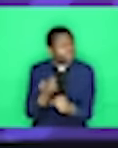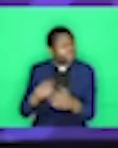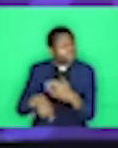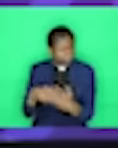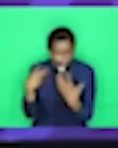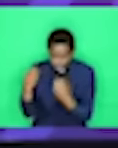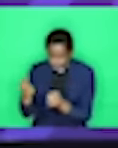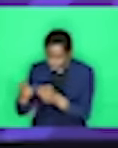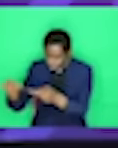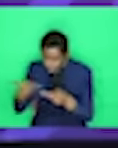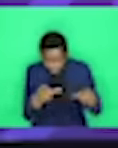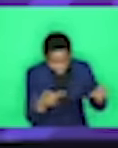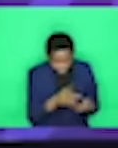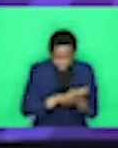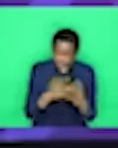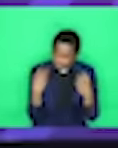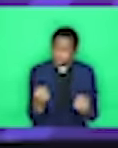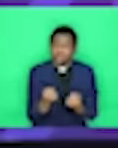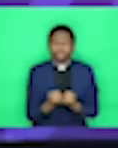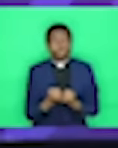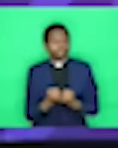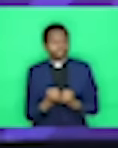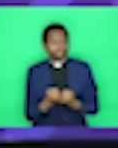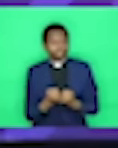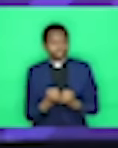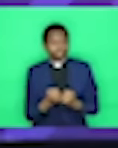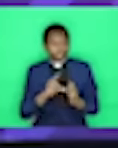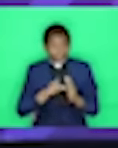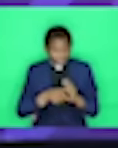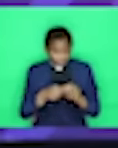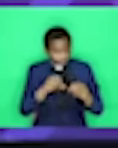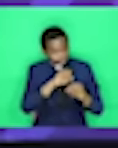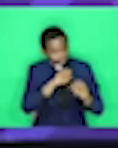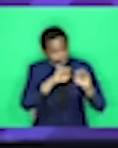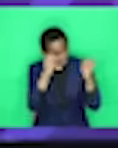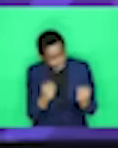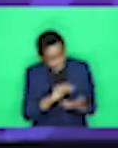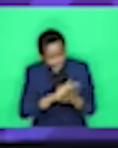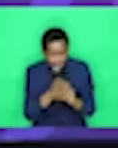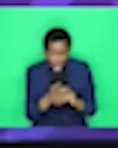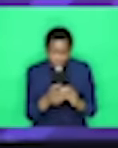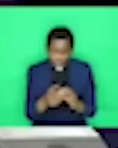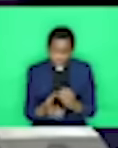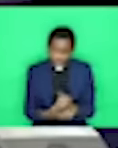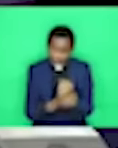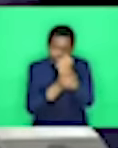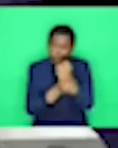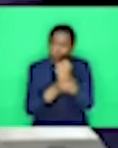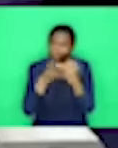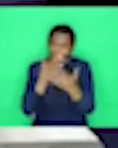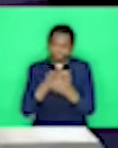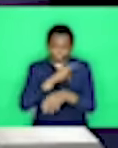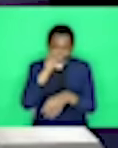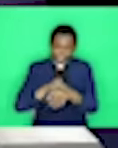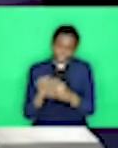e bua manwuma kuo ani nwuma hudo nyina itumi jina yie. And structures that will uphold the nation. Na we is see normal